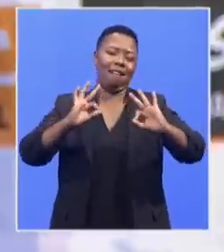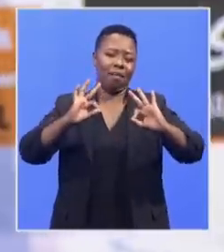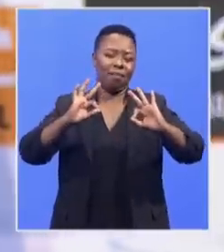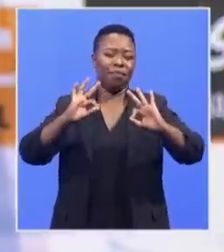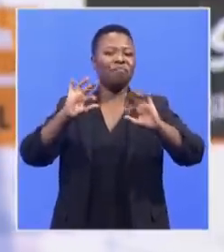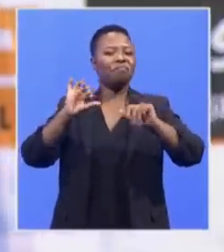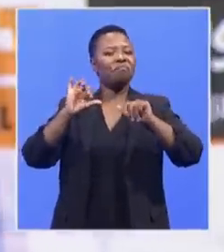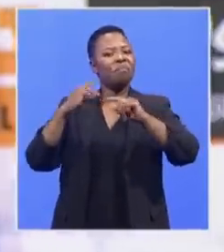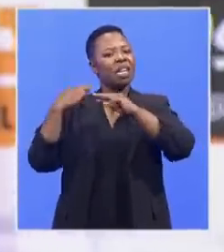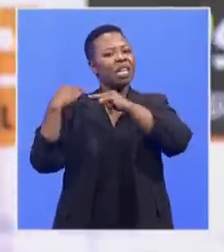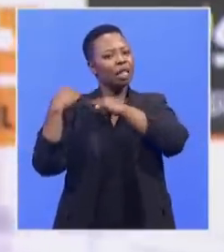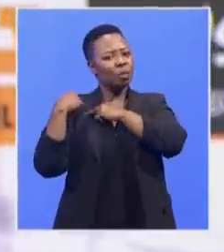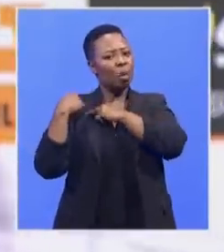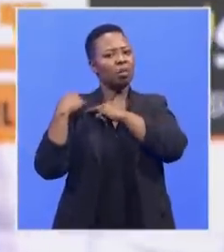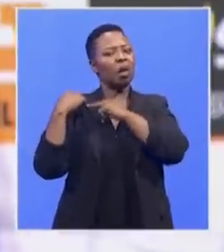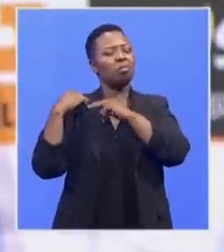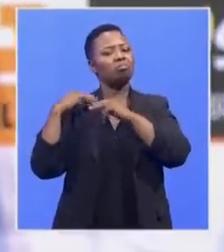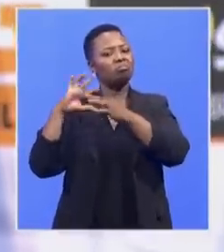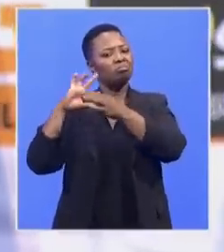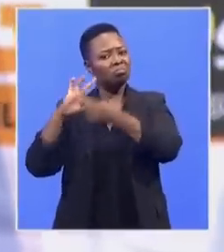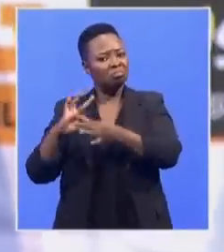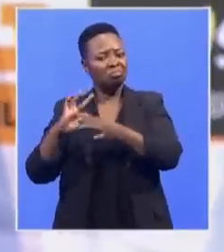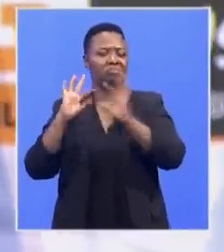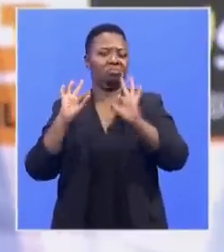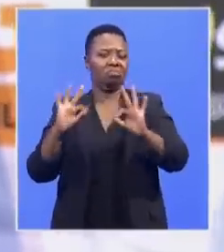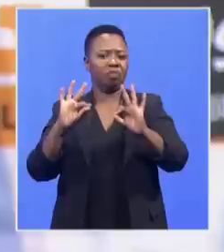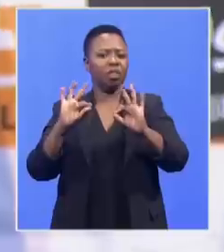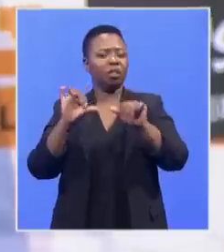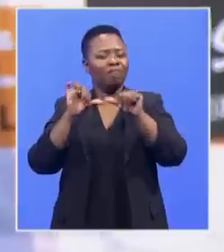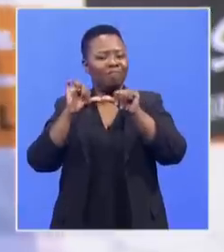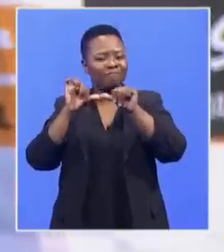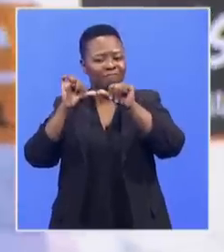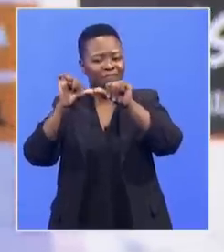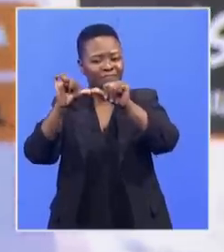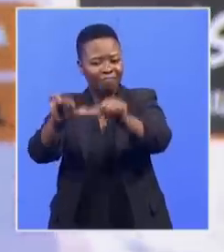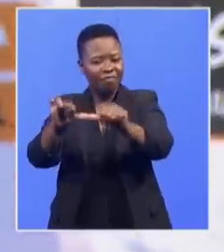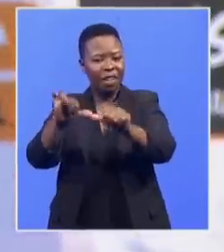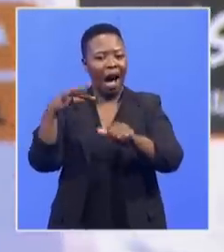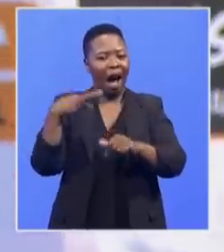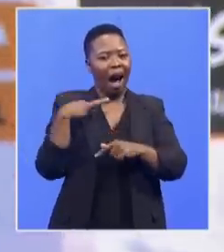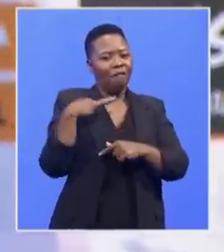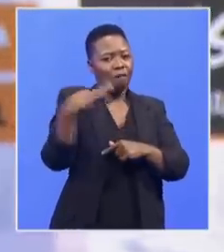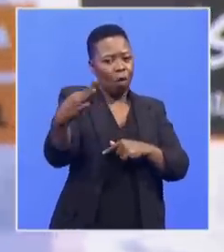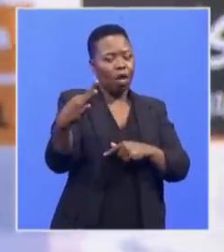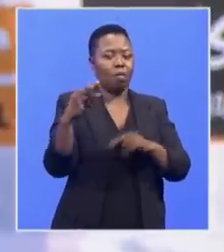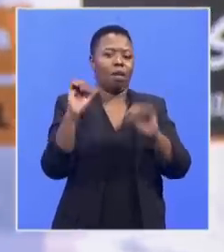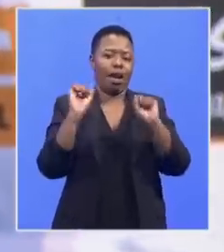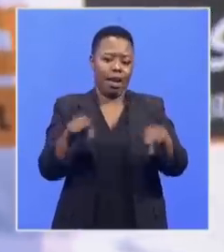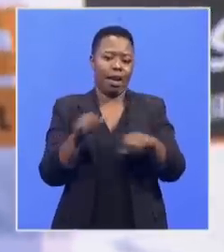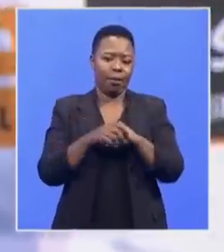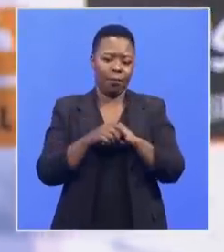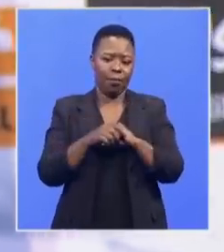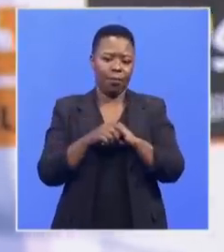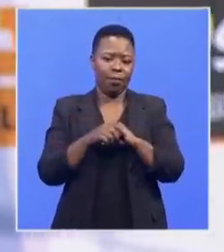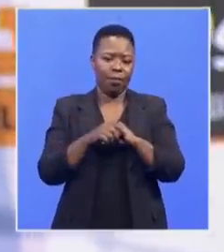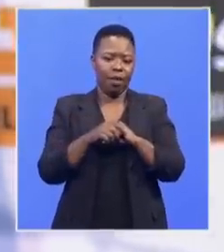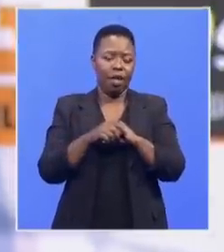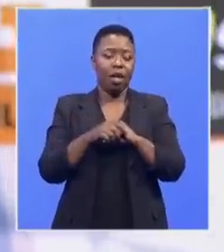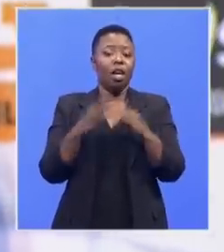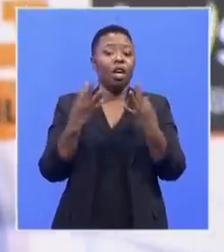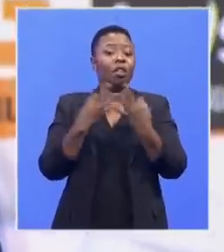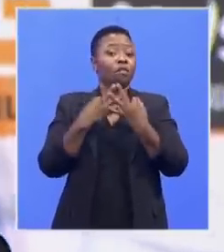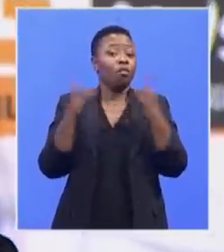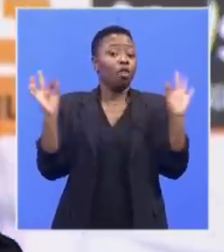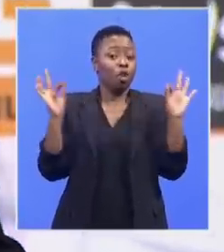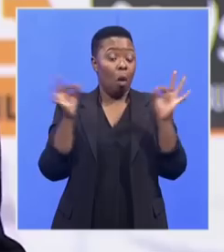reliable, and more affordable and more sustainable. Freedom cannot be meaningful when